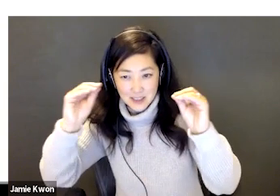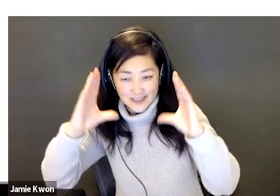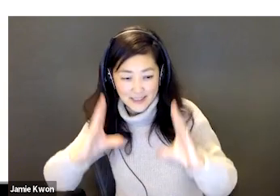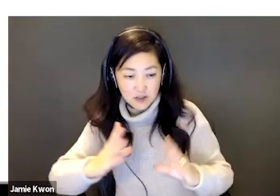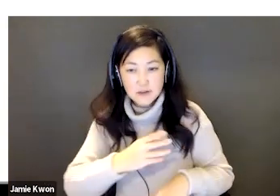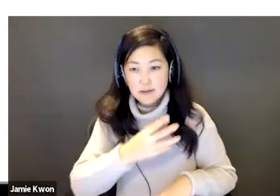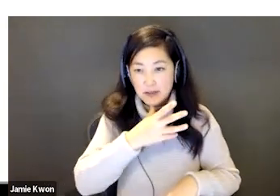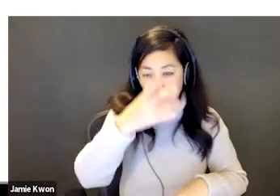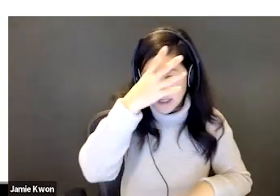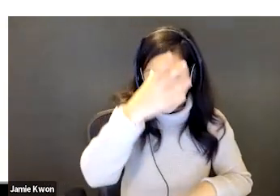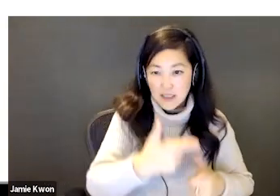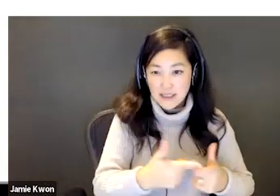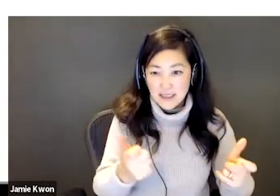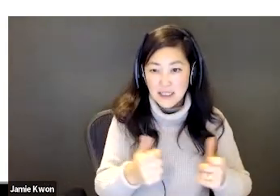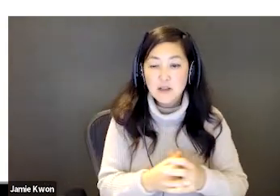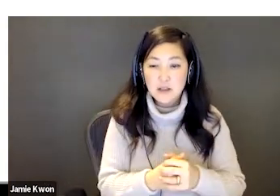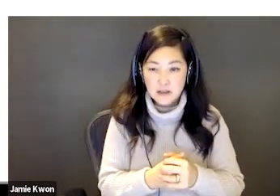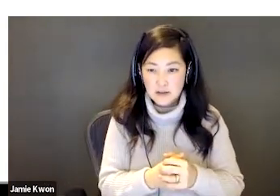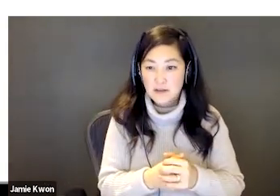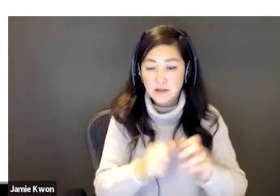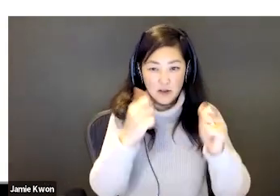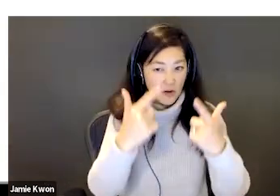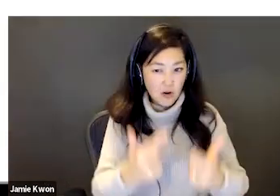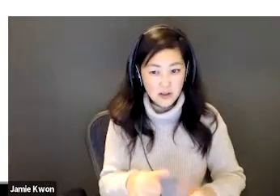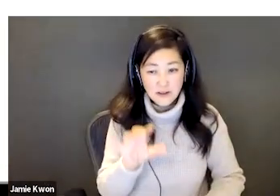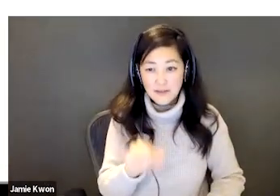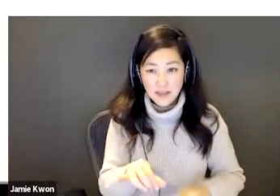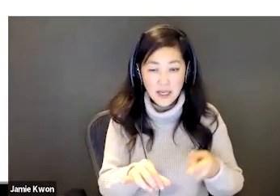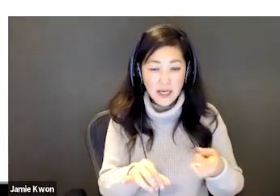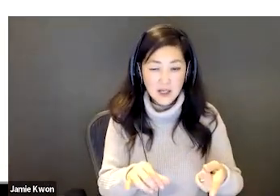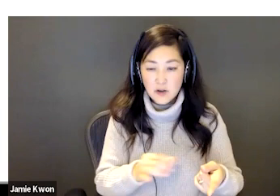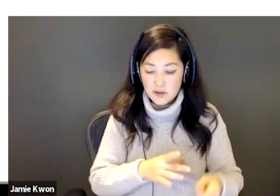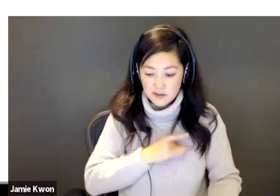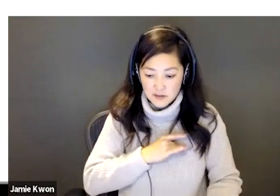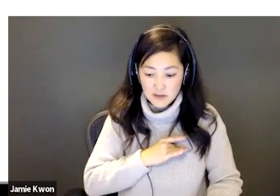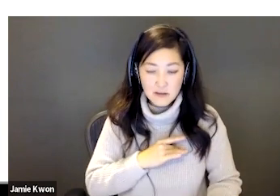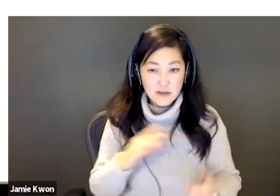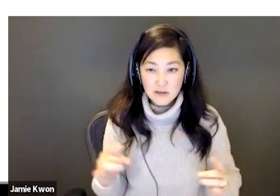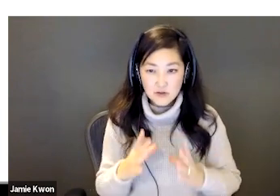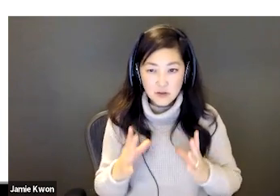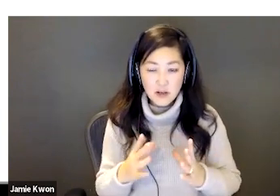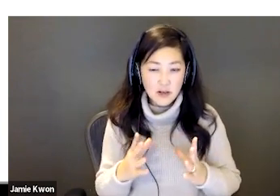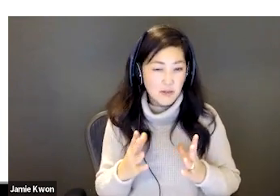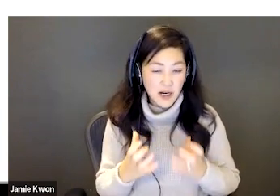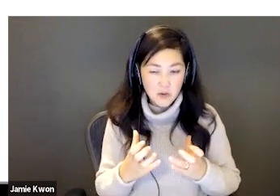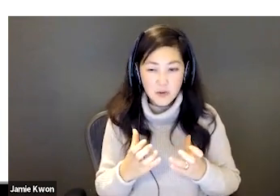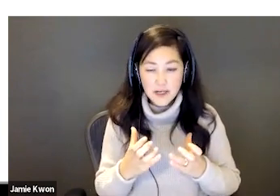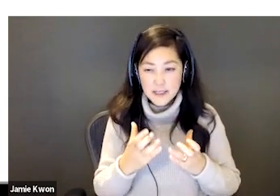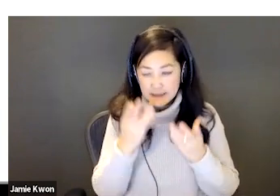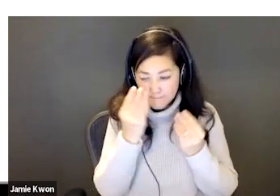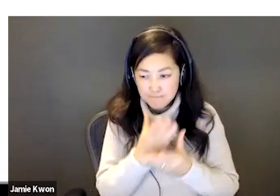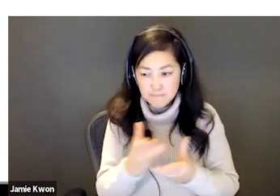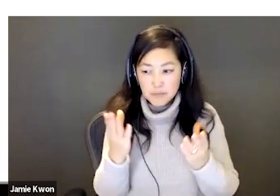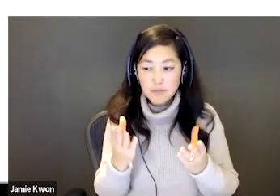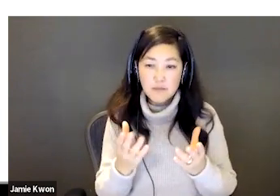parents, etc. And all of those things we carry now, that trauma we carry now. I do want to plant the seed that there are